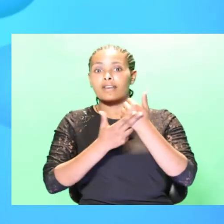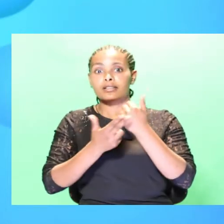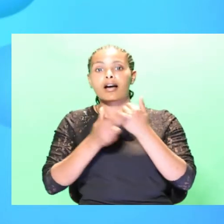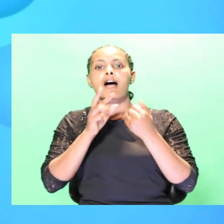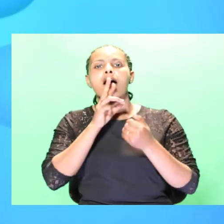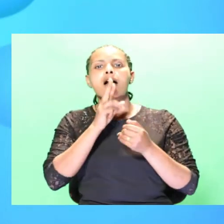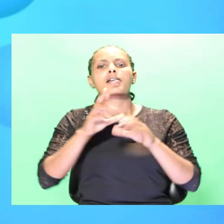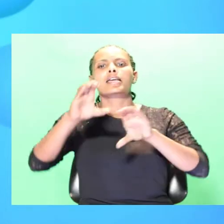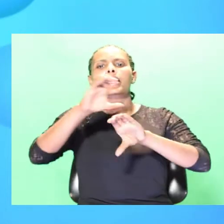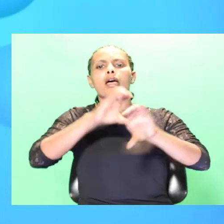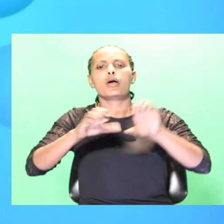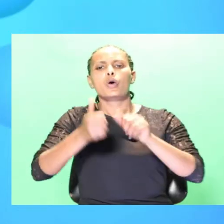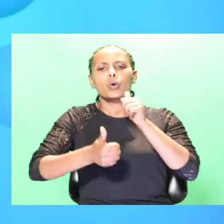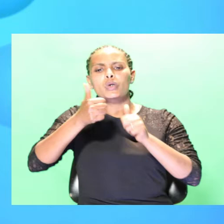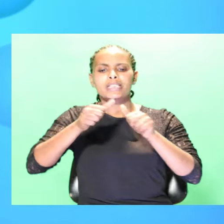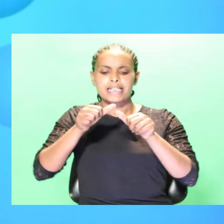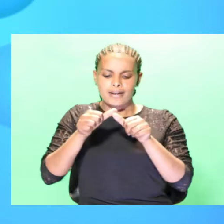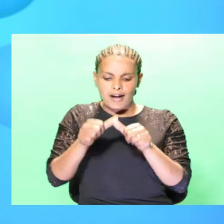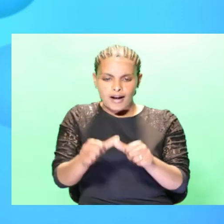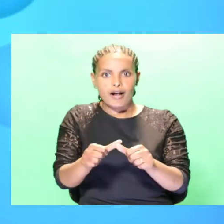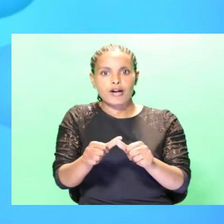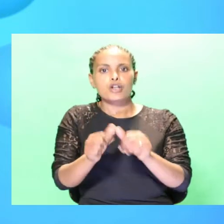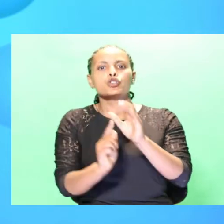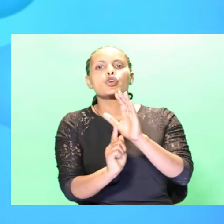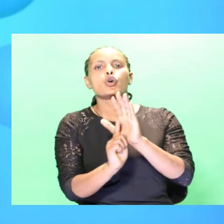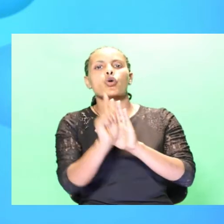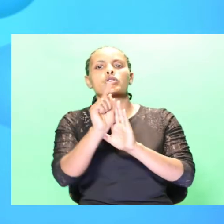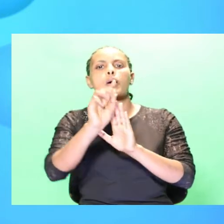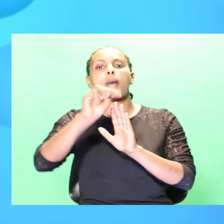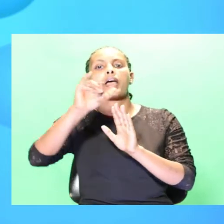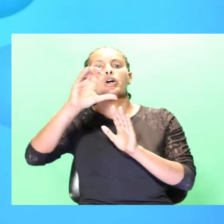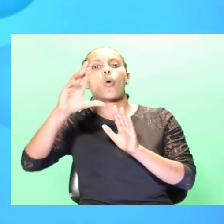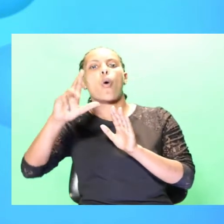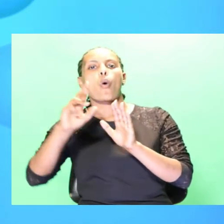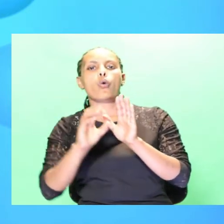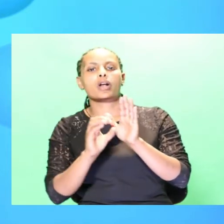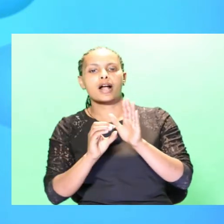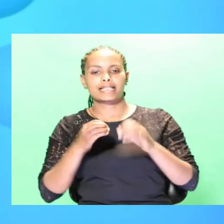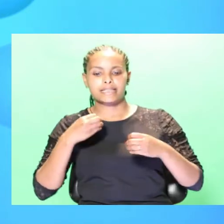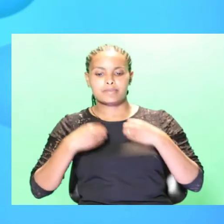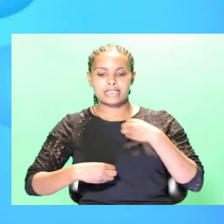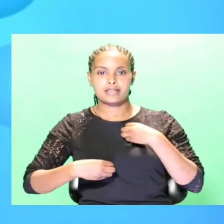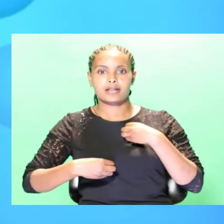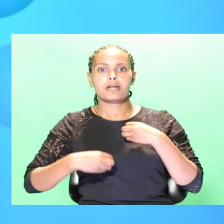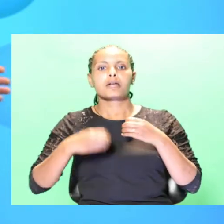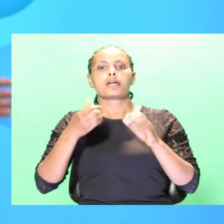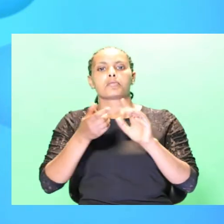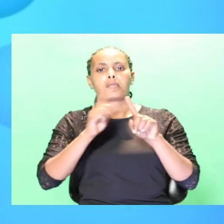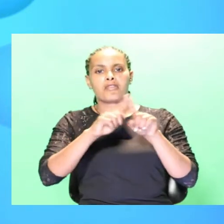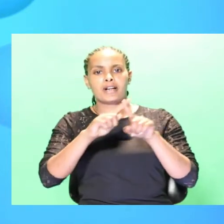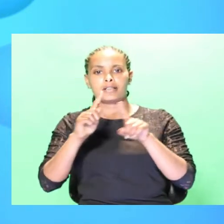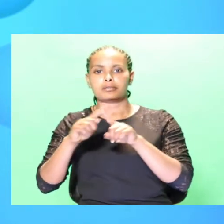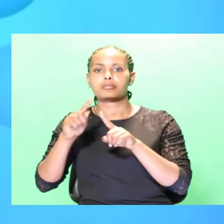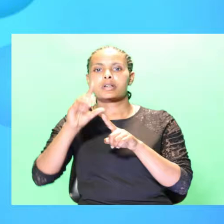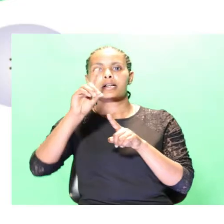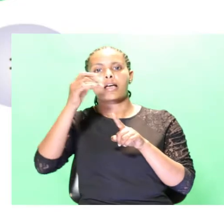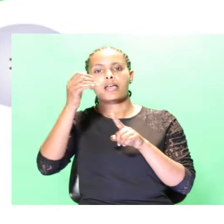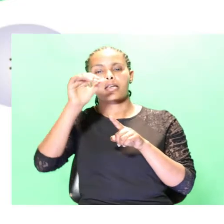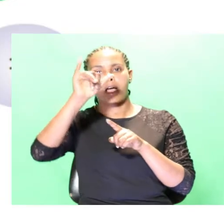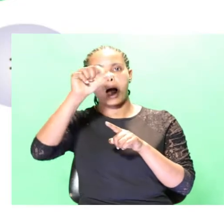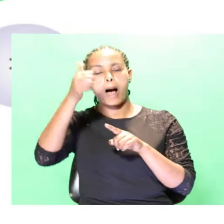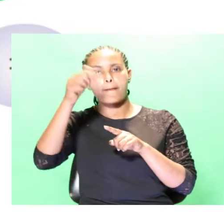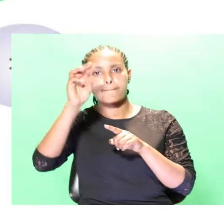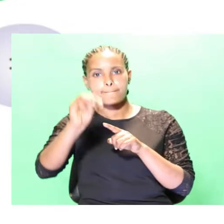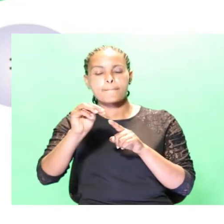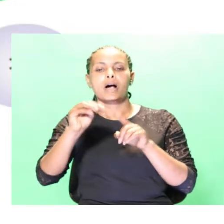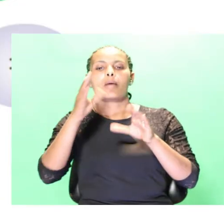Preservatives are chemicals which delay the growth of microorganisms. Yarn and dyes are also